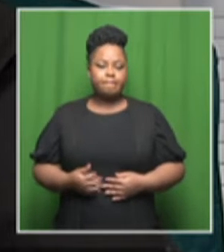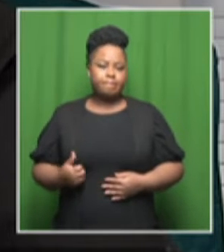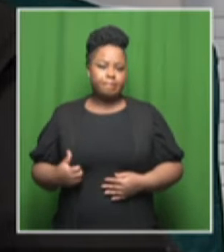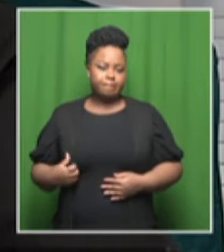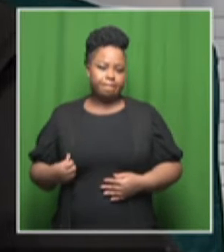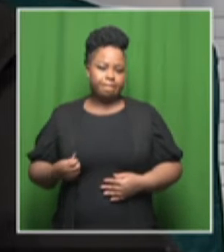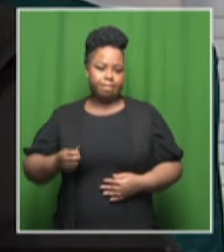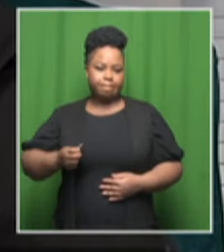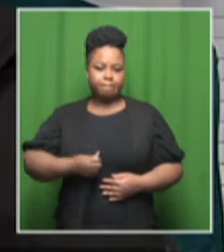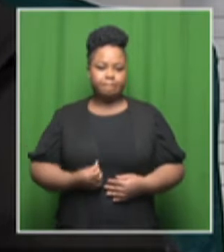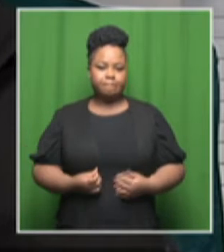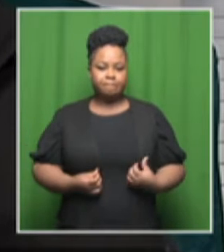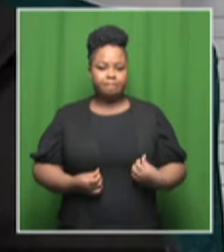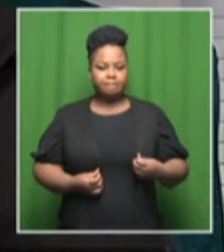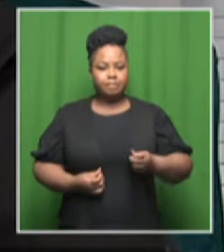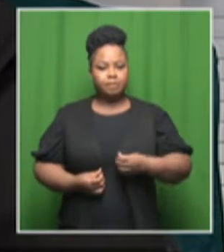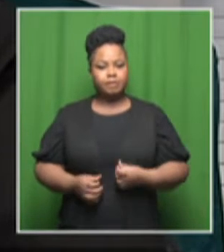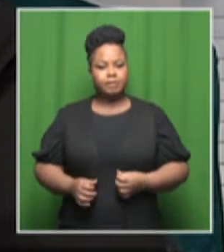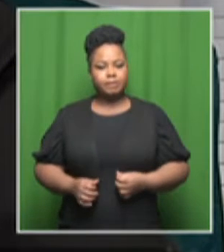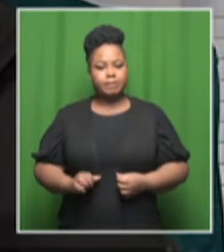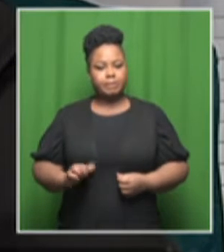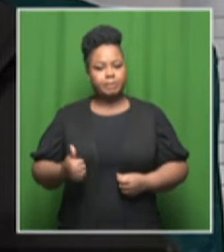normally stimulating the patient